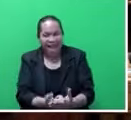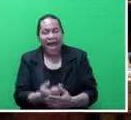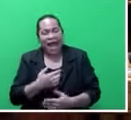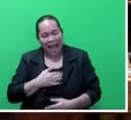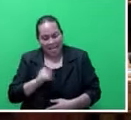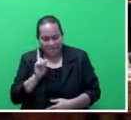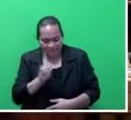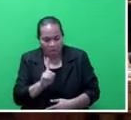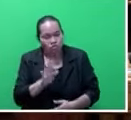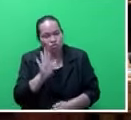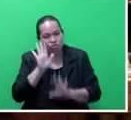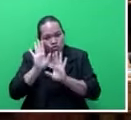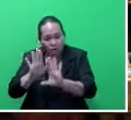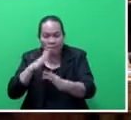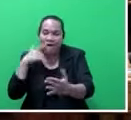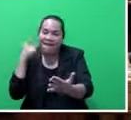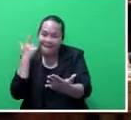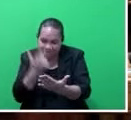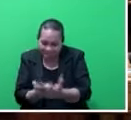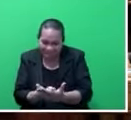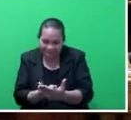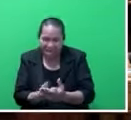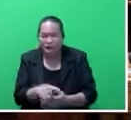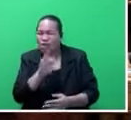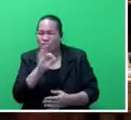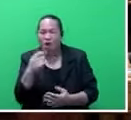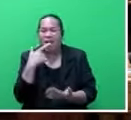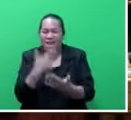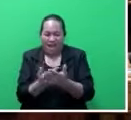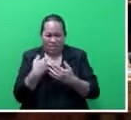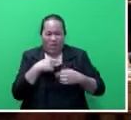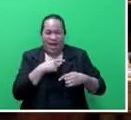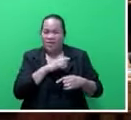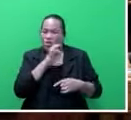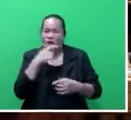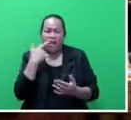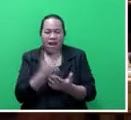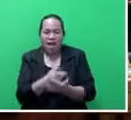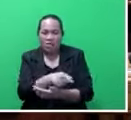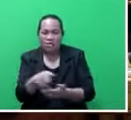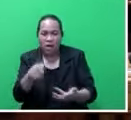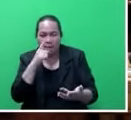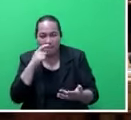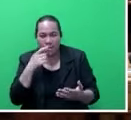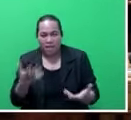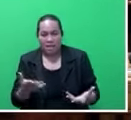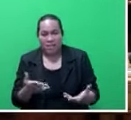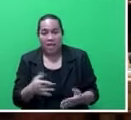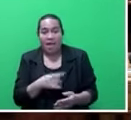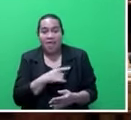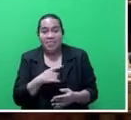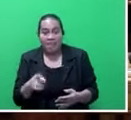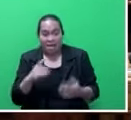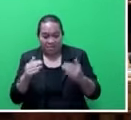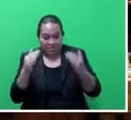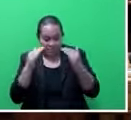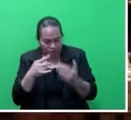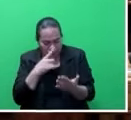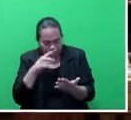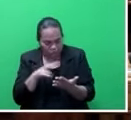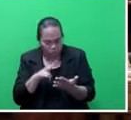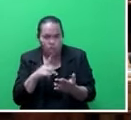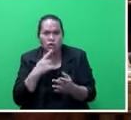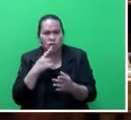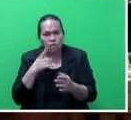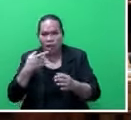them, stop the lying. Don't lie to us, don't lie to the public. Then, what is